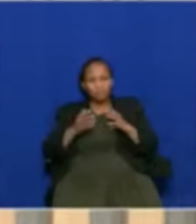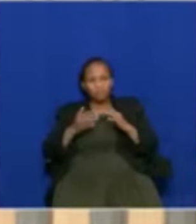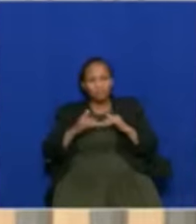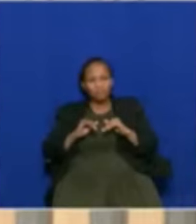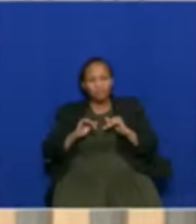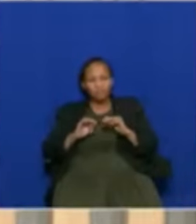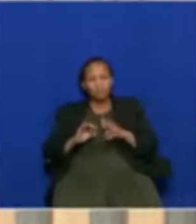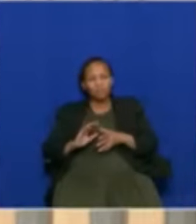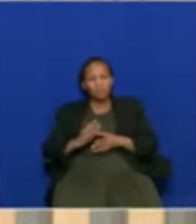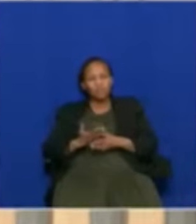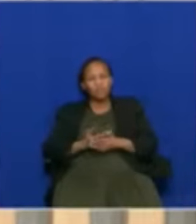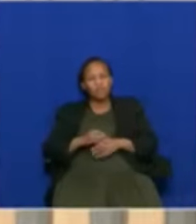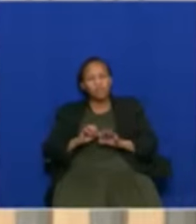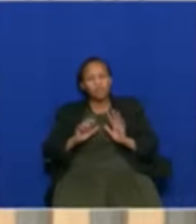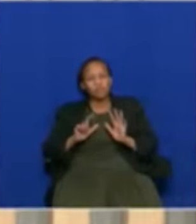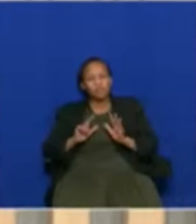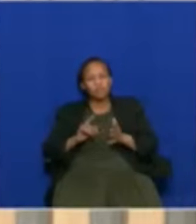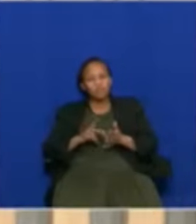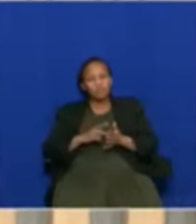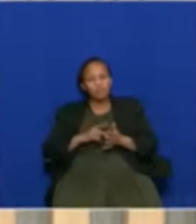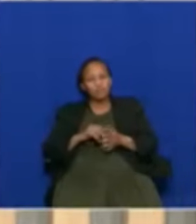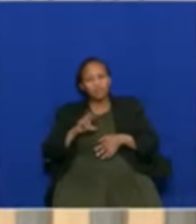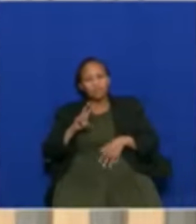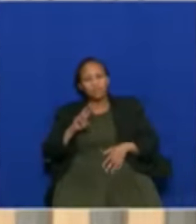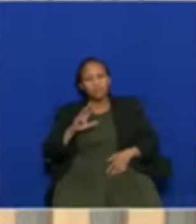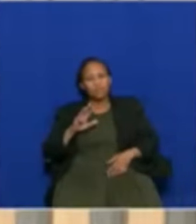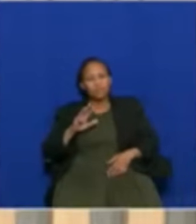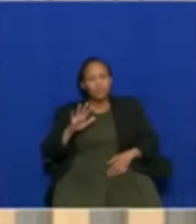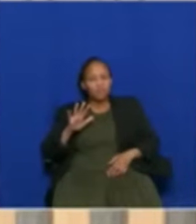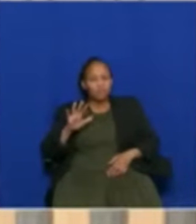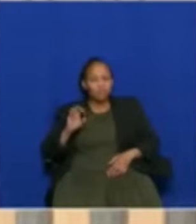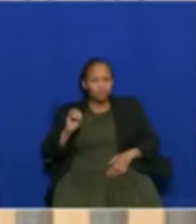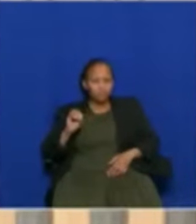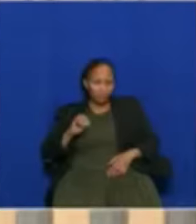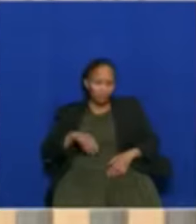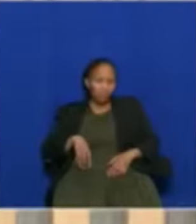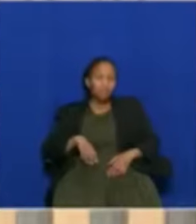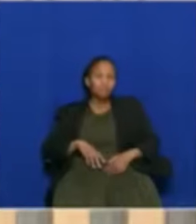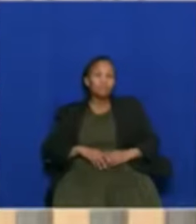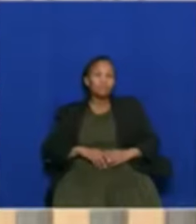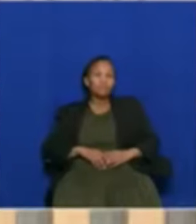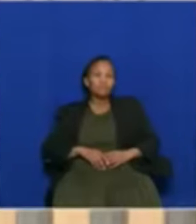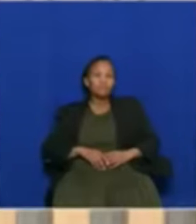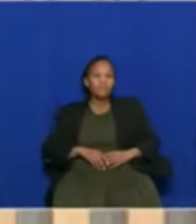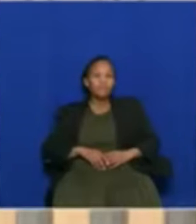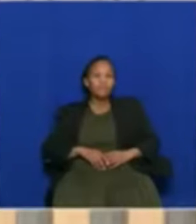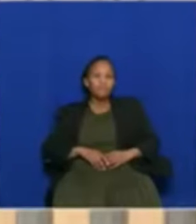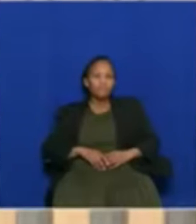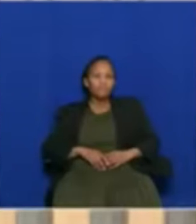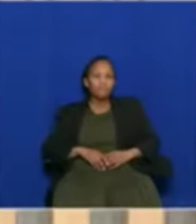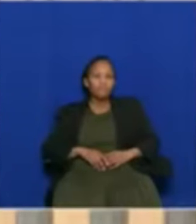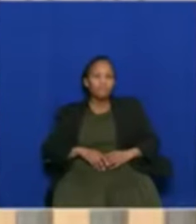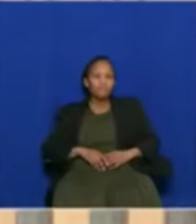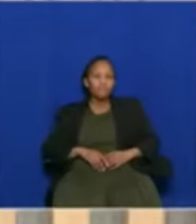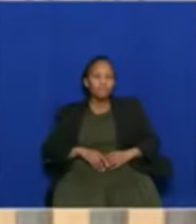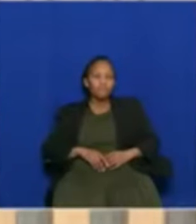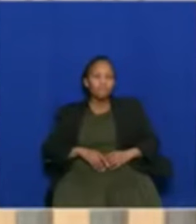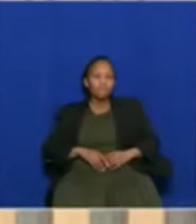page 2950. You recall I made the comment to